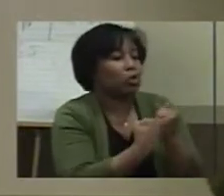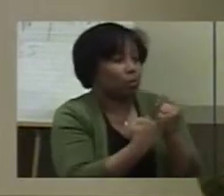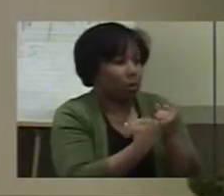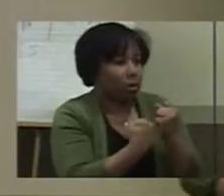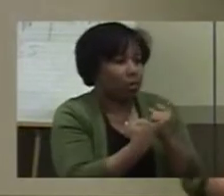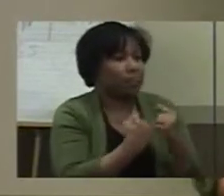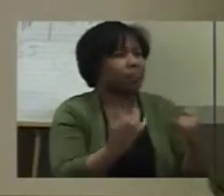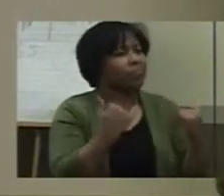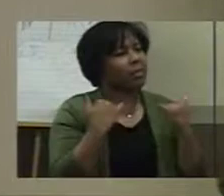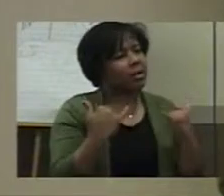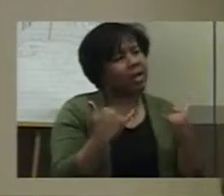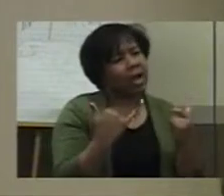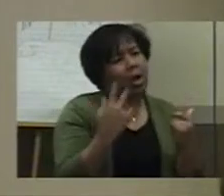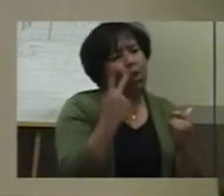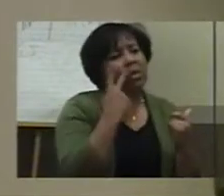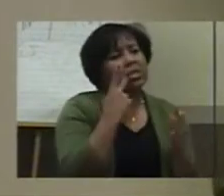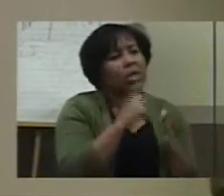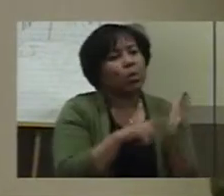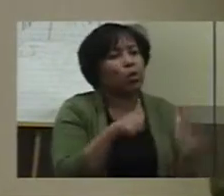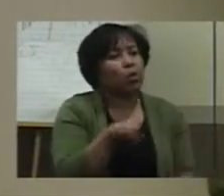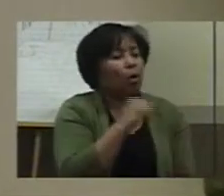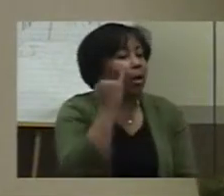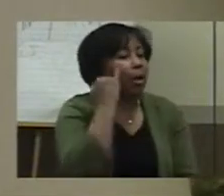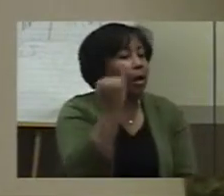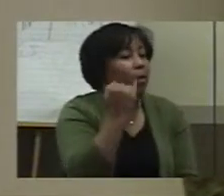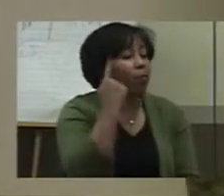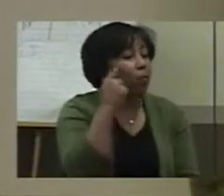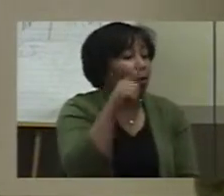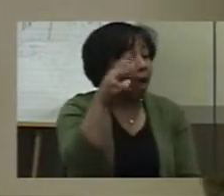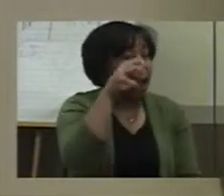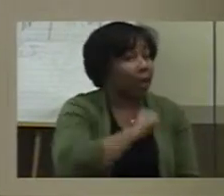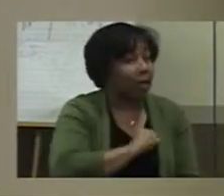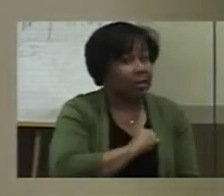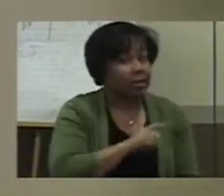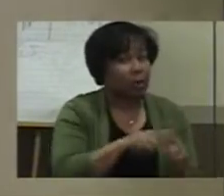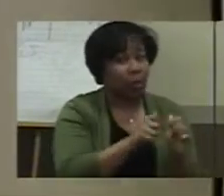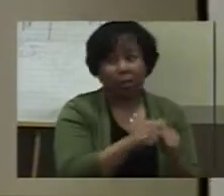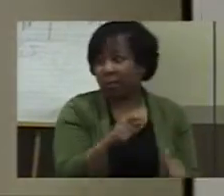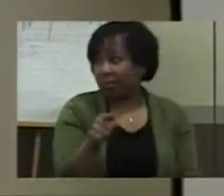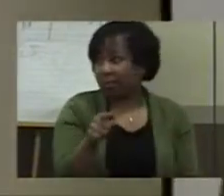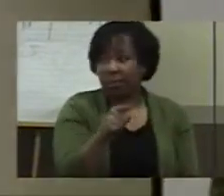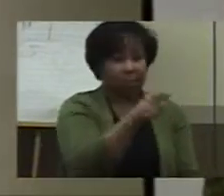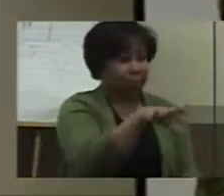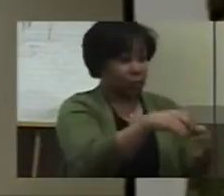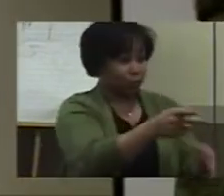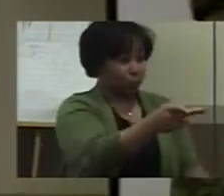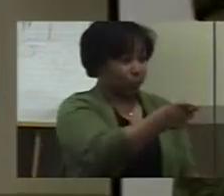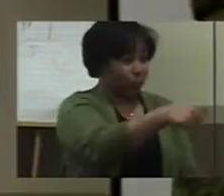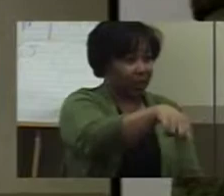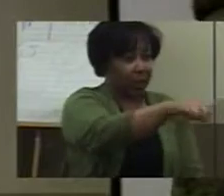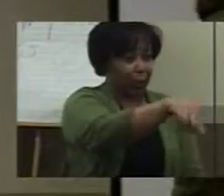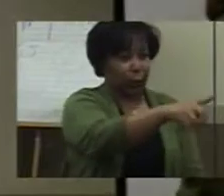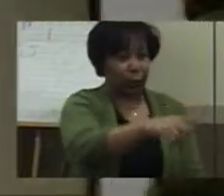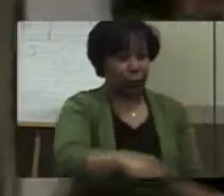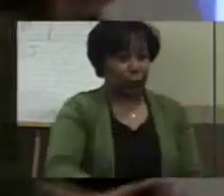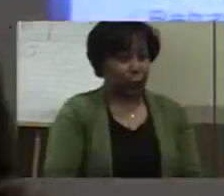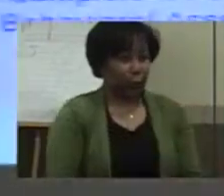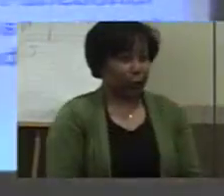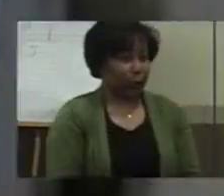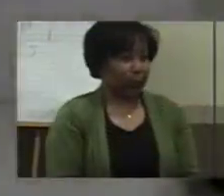Okay, let's kind of go through and see what everybody came up with for their hypothesis. So let's start with this group over here.